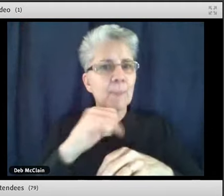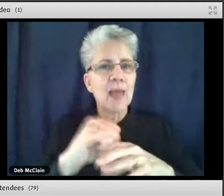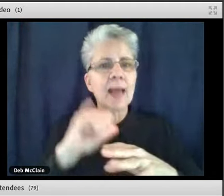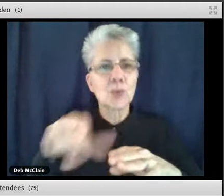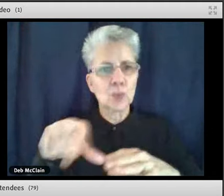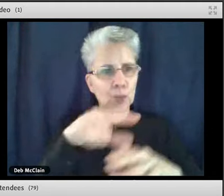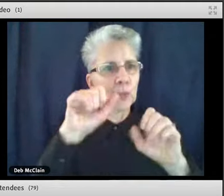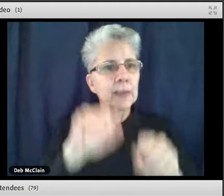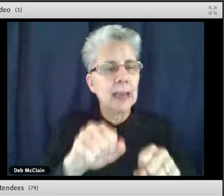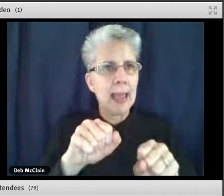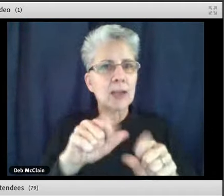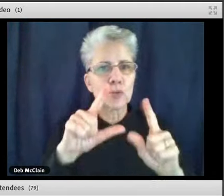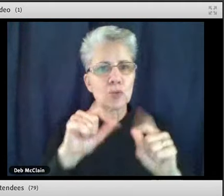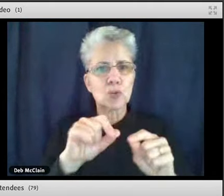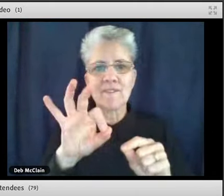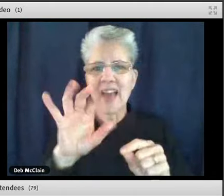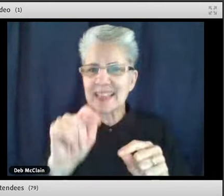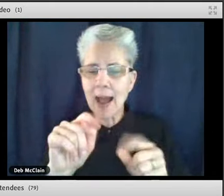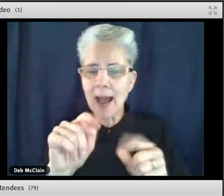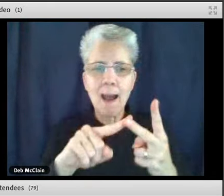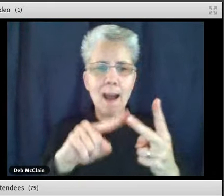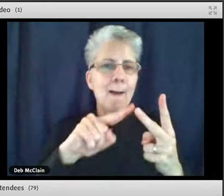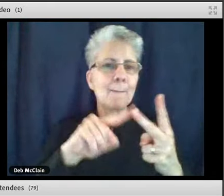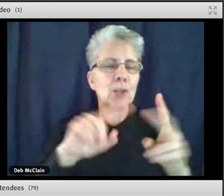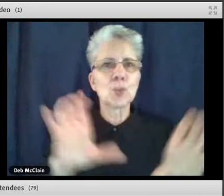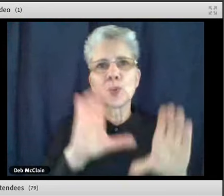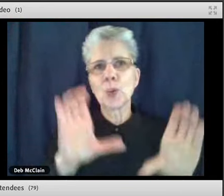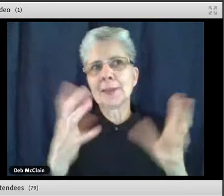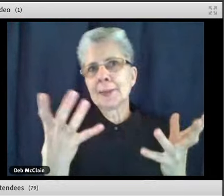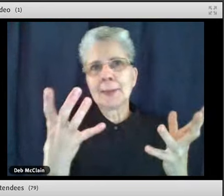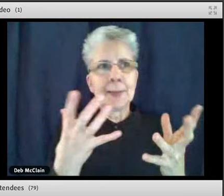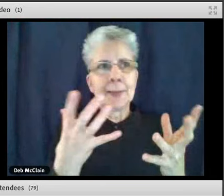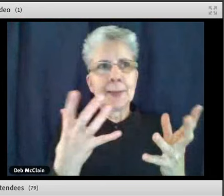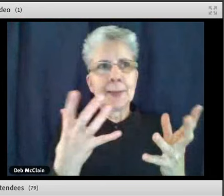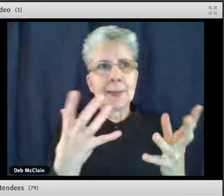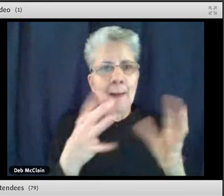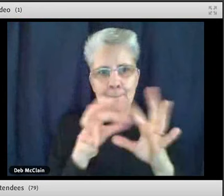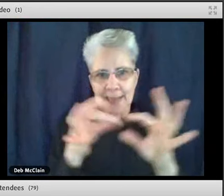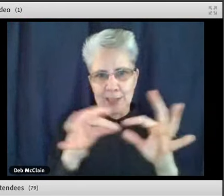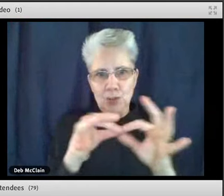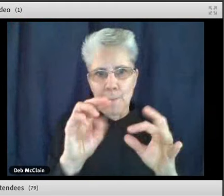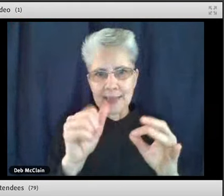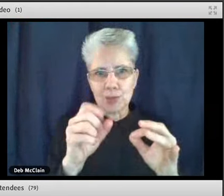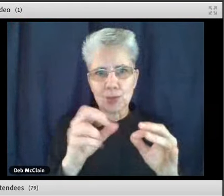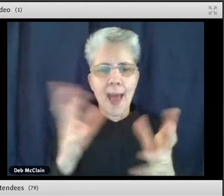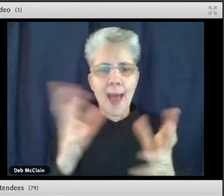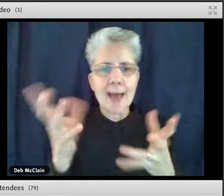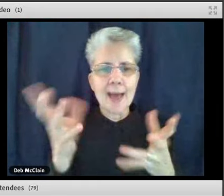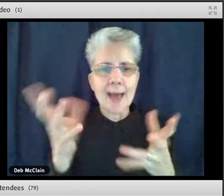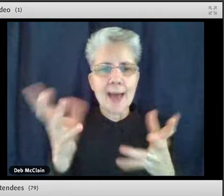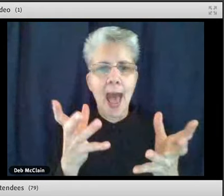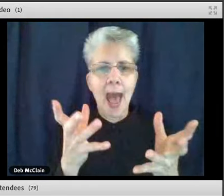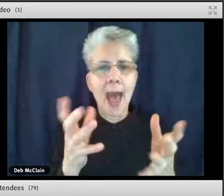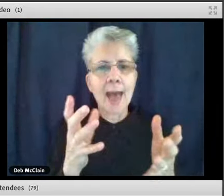Oh, fantastic, Anita. So I would, once or twice a week, try to call him and get him online.